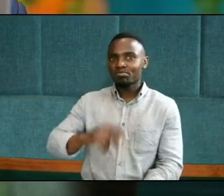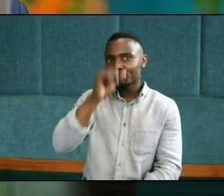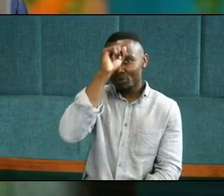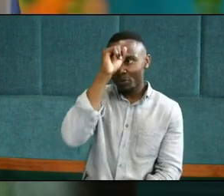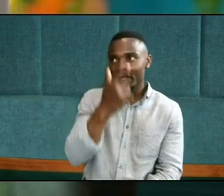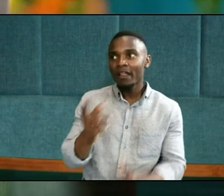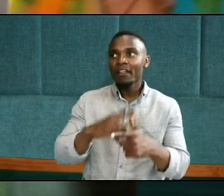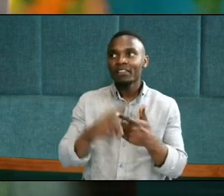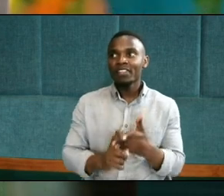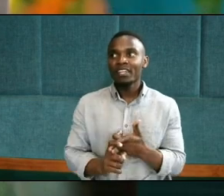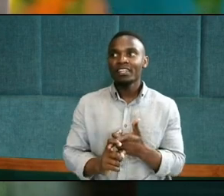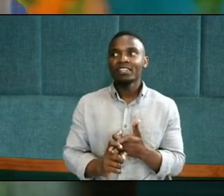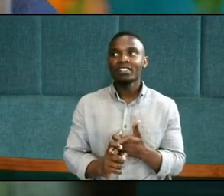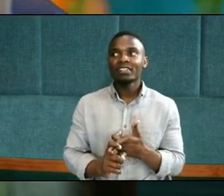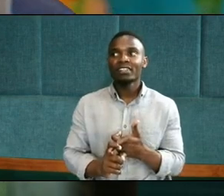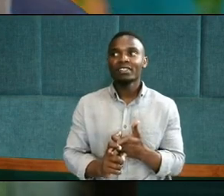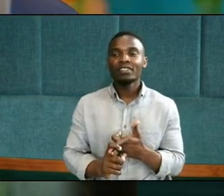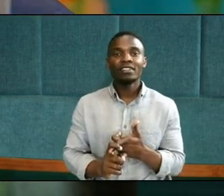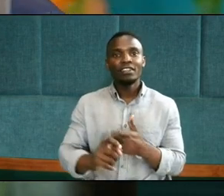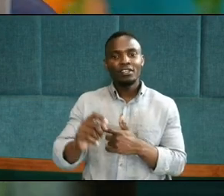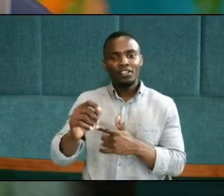table stand, there are some people who are not here.